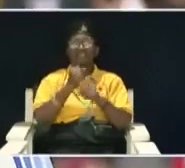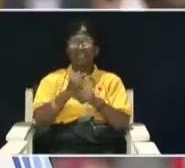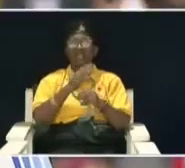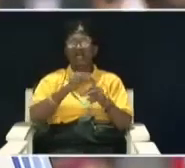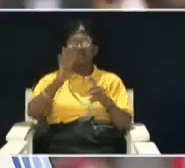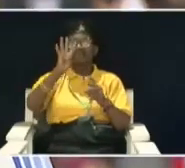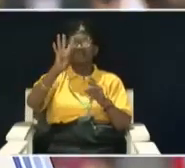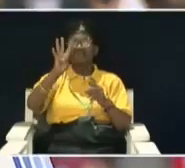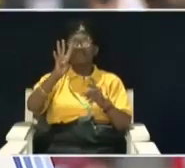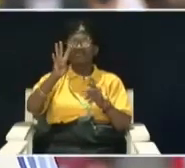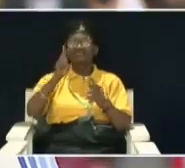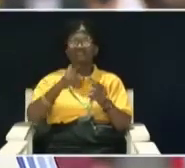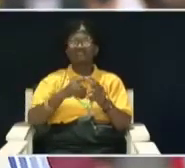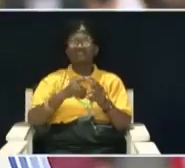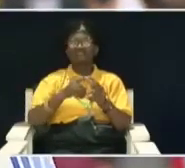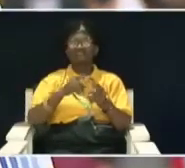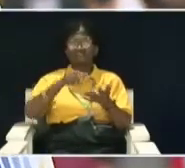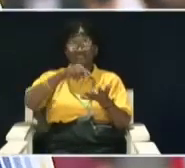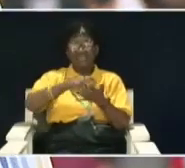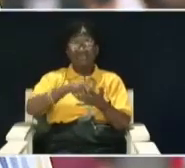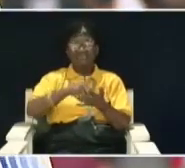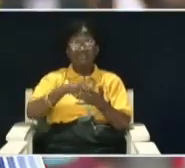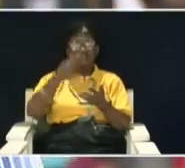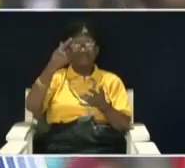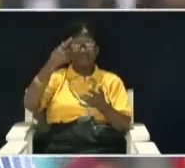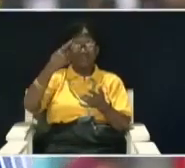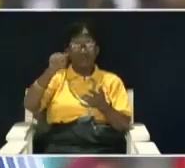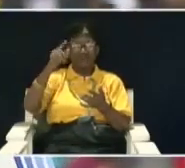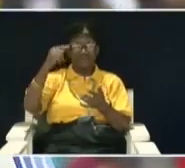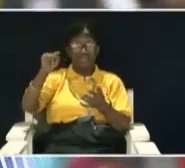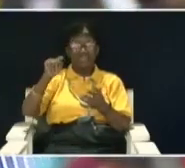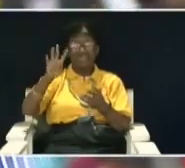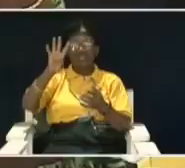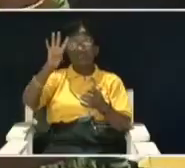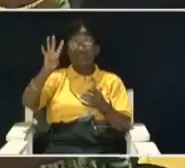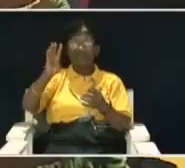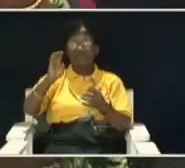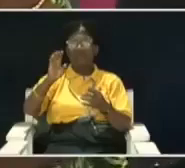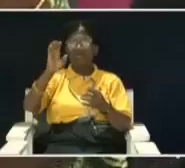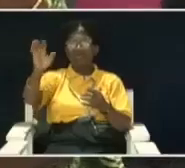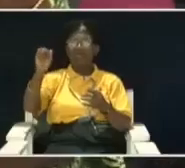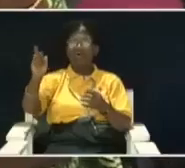and four stands for the four corners of the earth.